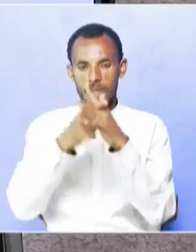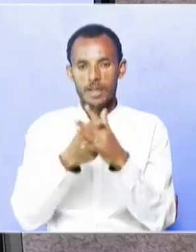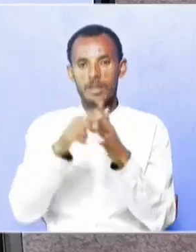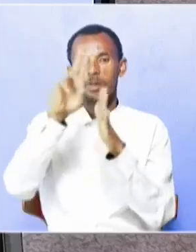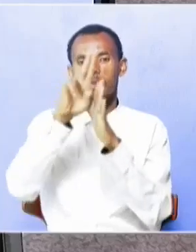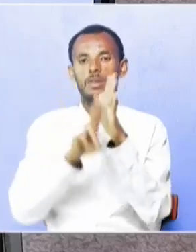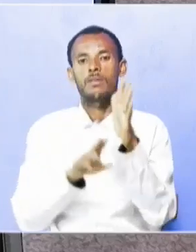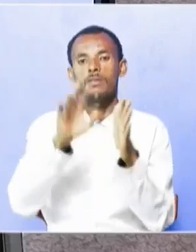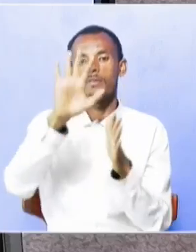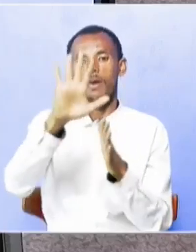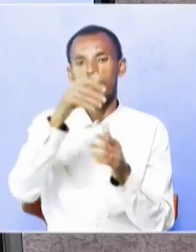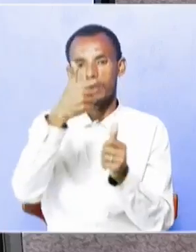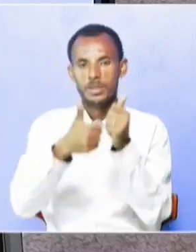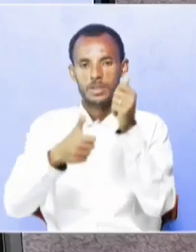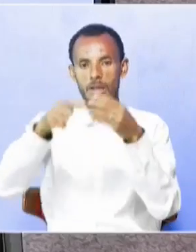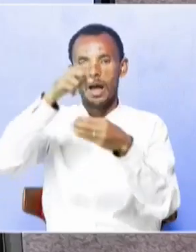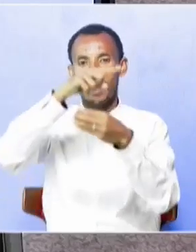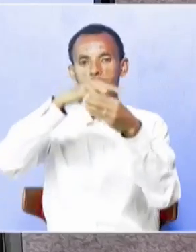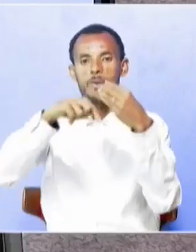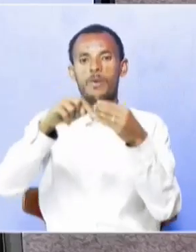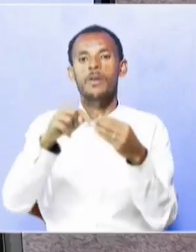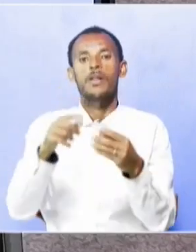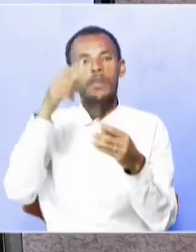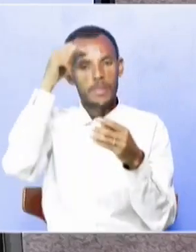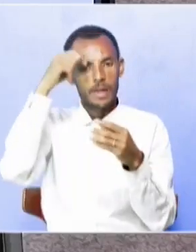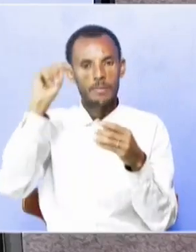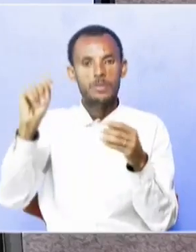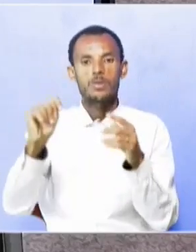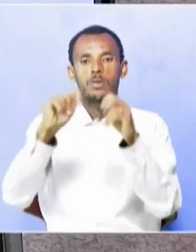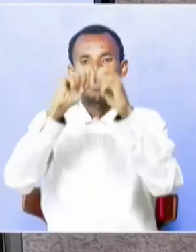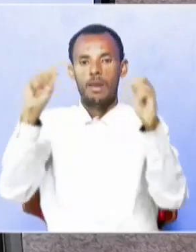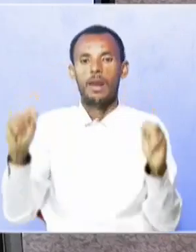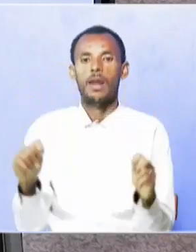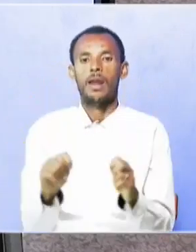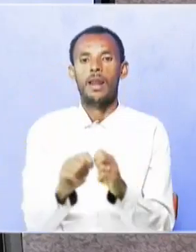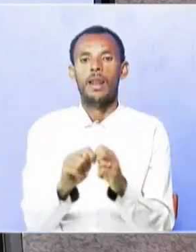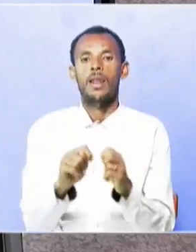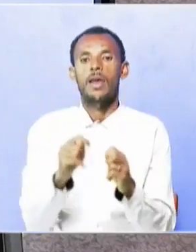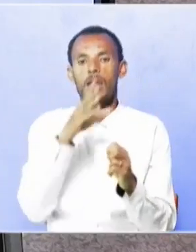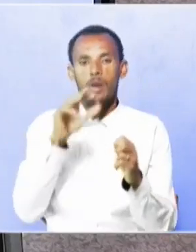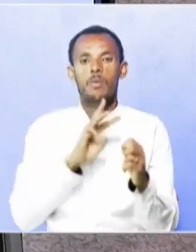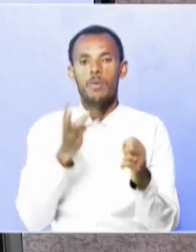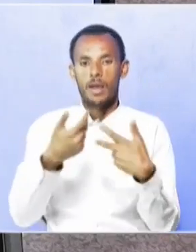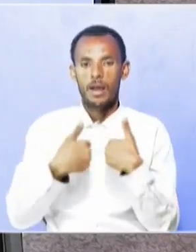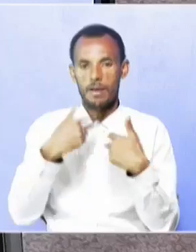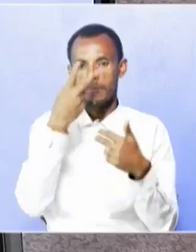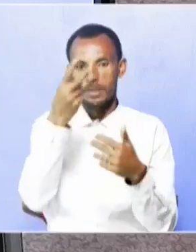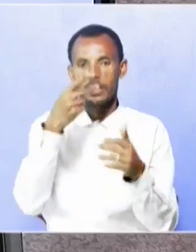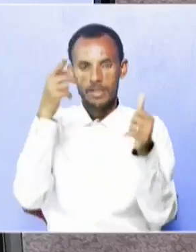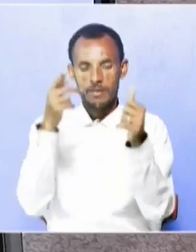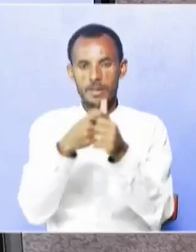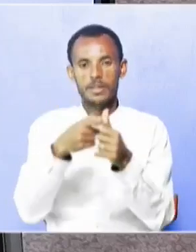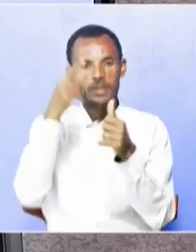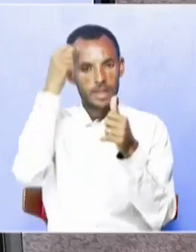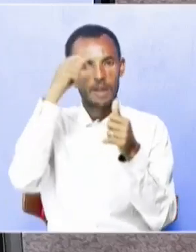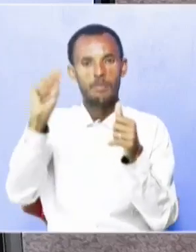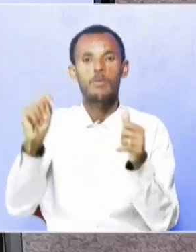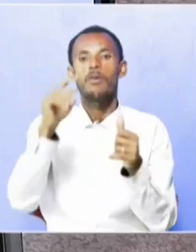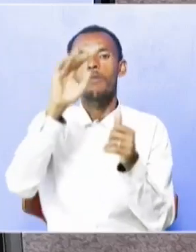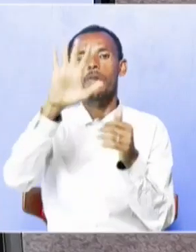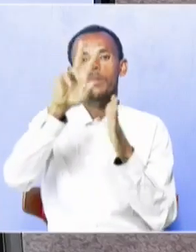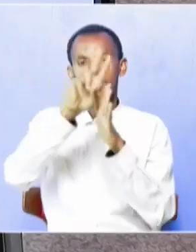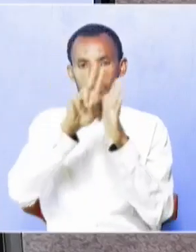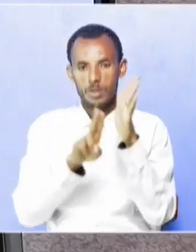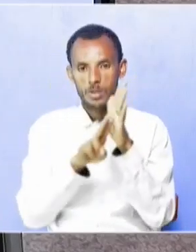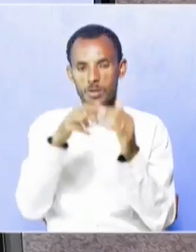the 5th unit, which is about theorems on triangle. And we have seen the first theorem on the 5th